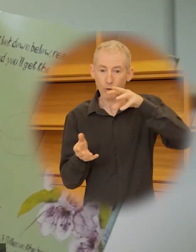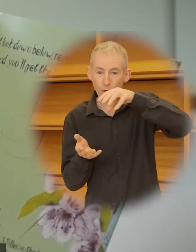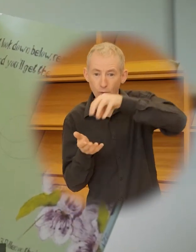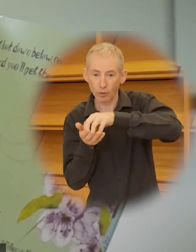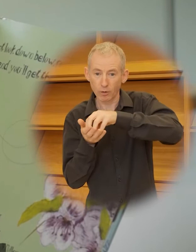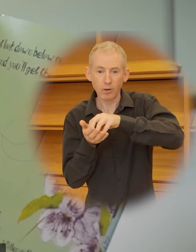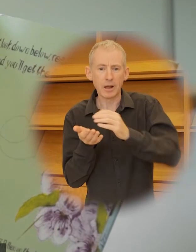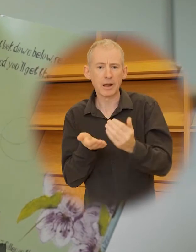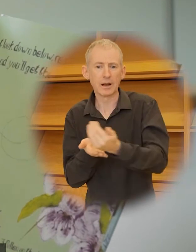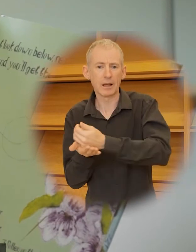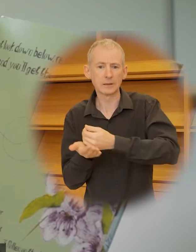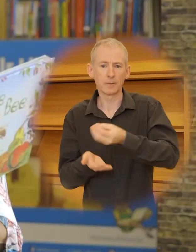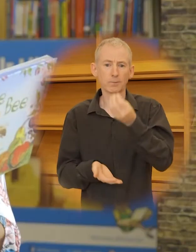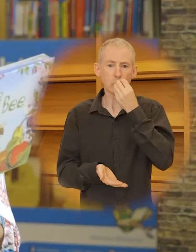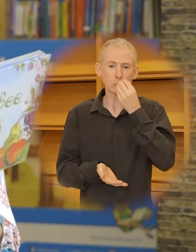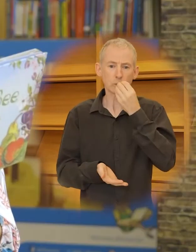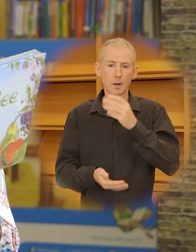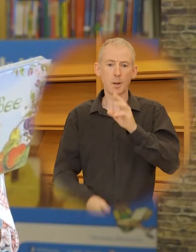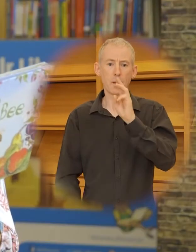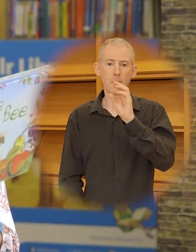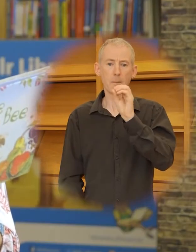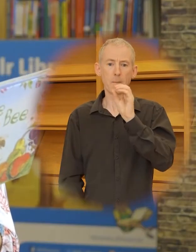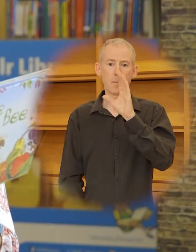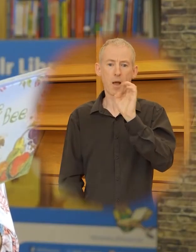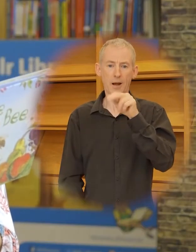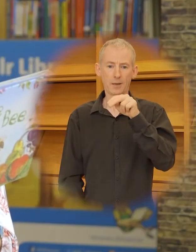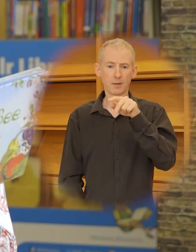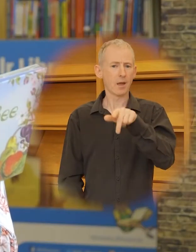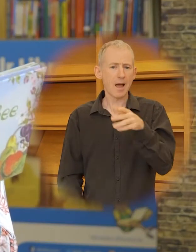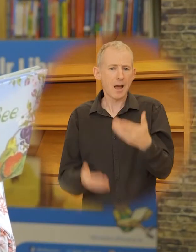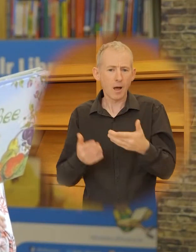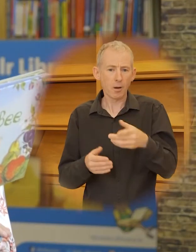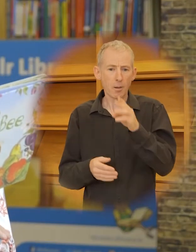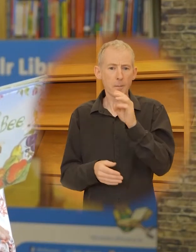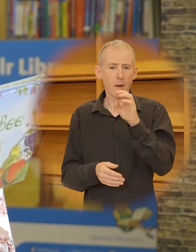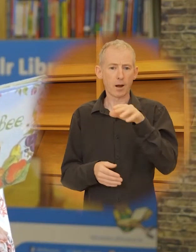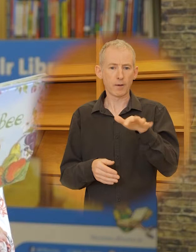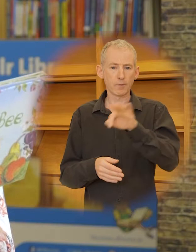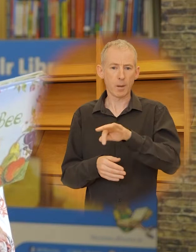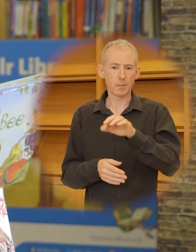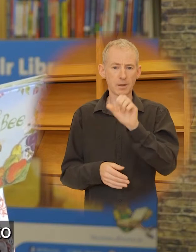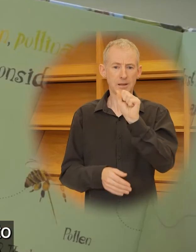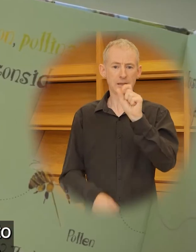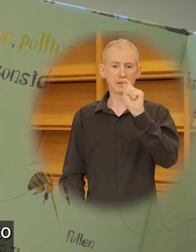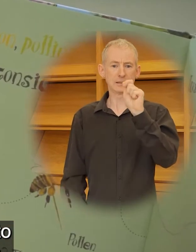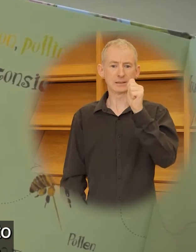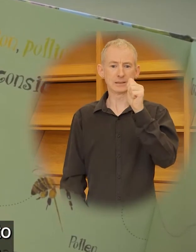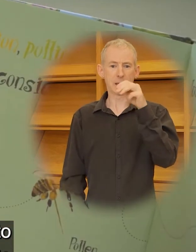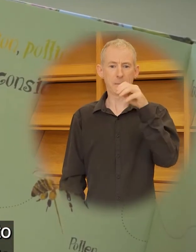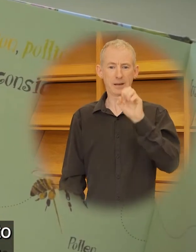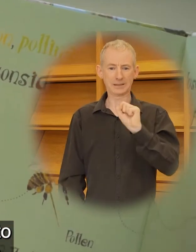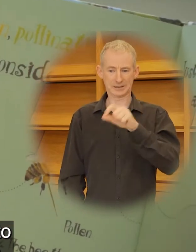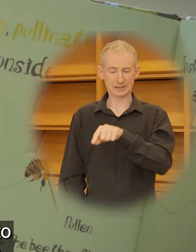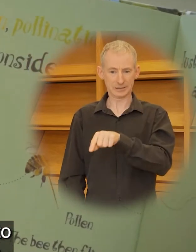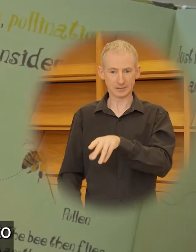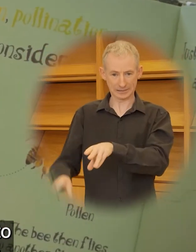full explanation is, as the bee visits the flower to collect food, pollen from